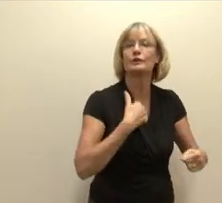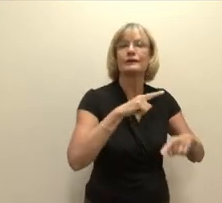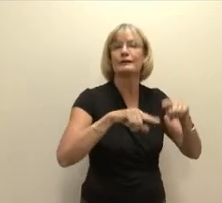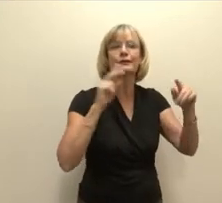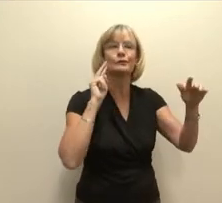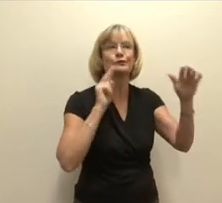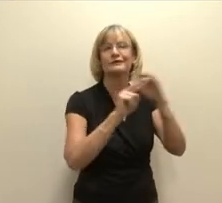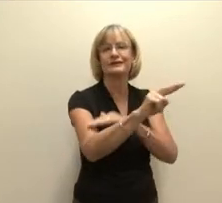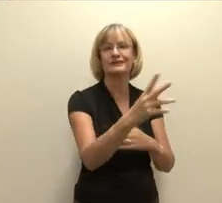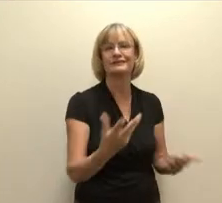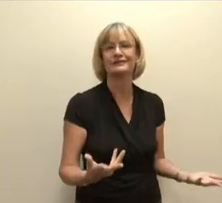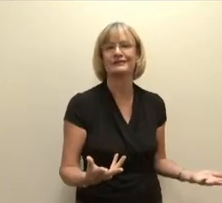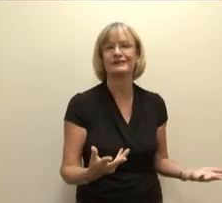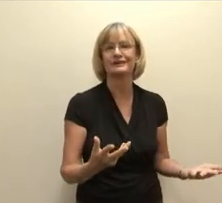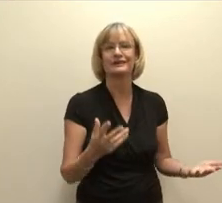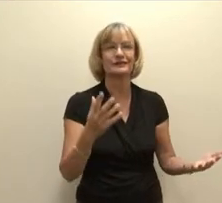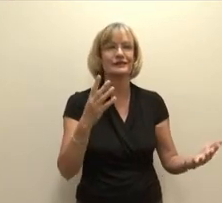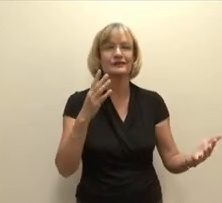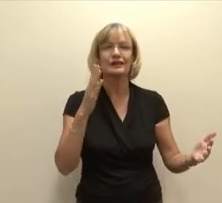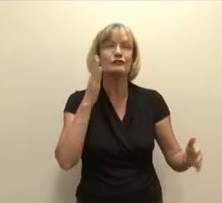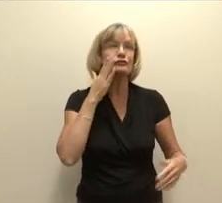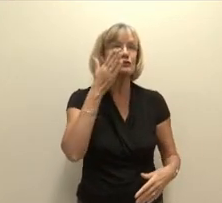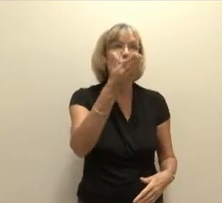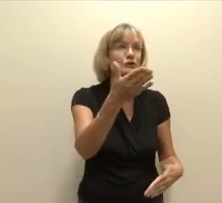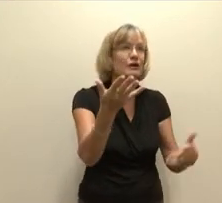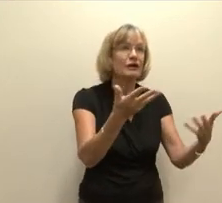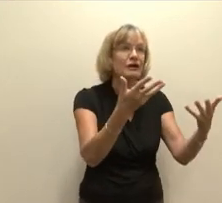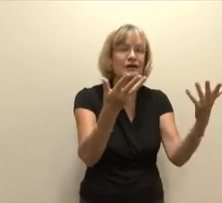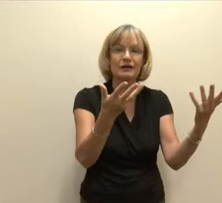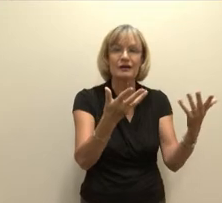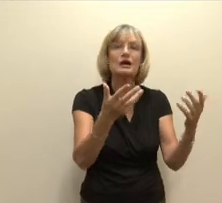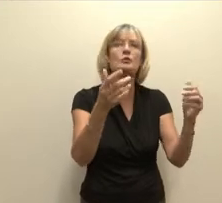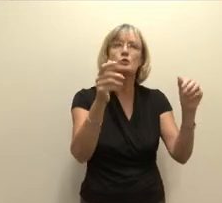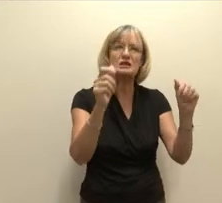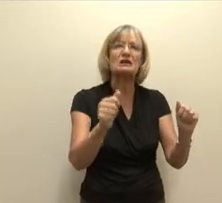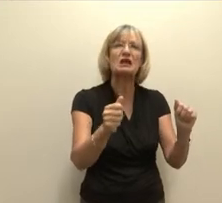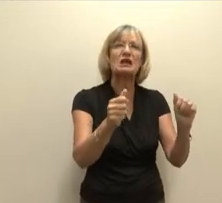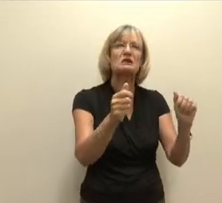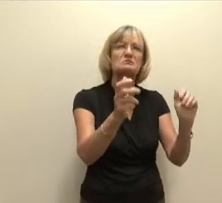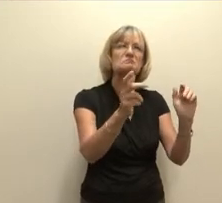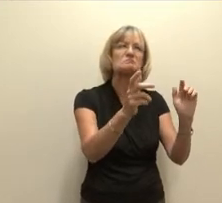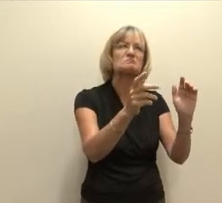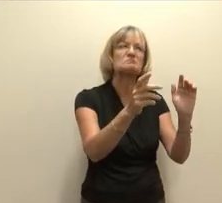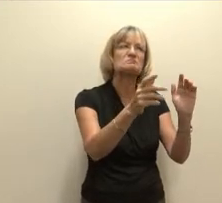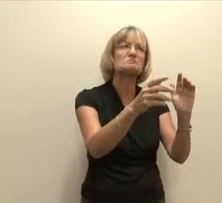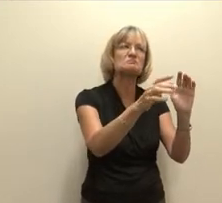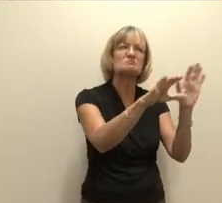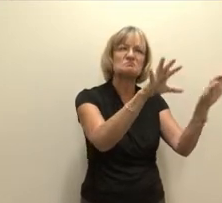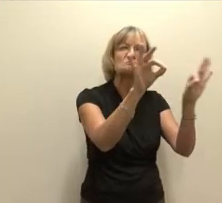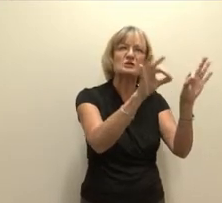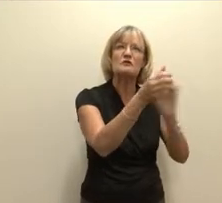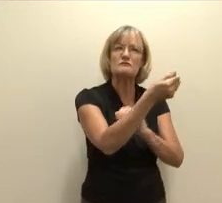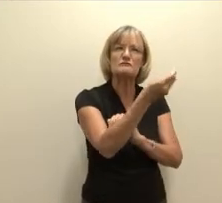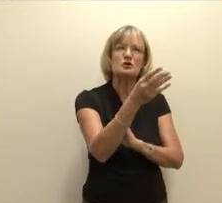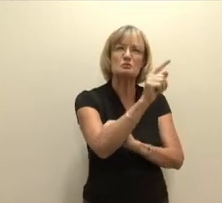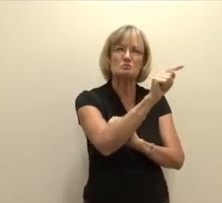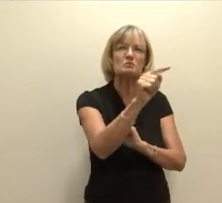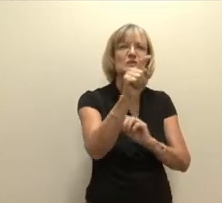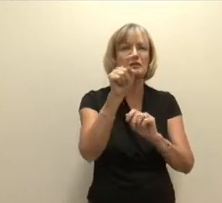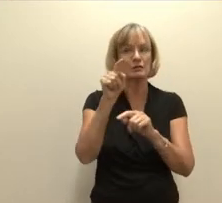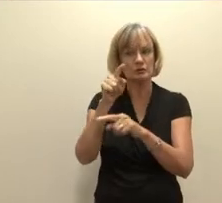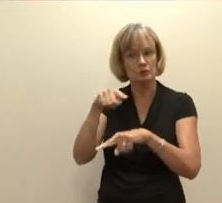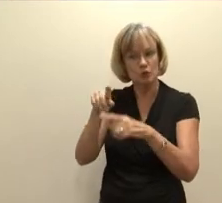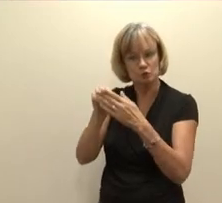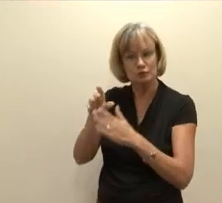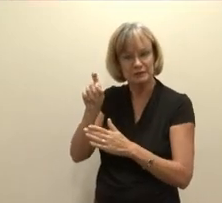predict. The future, but we can identify a few things that they need to understand in order to be